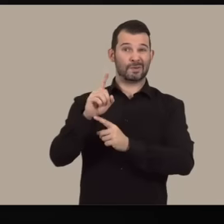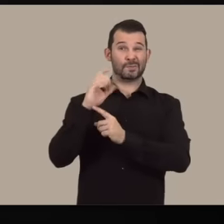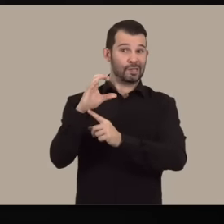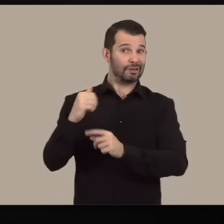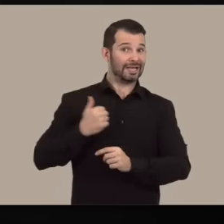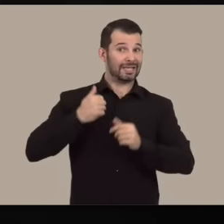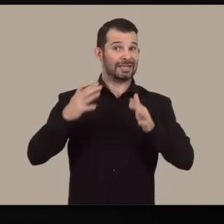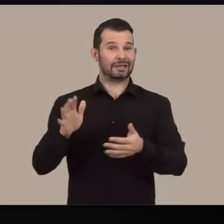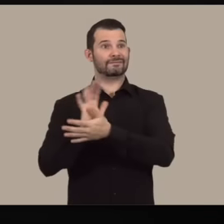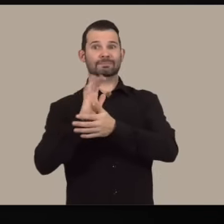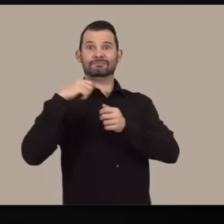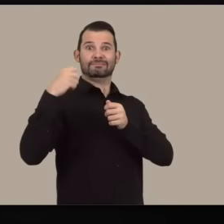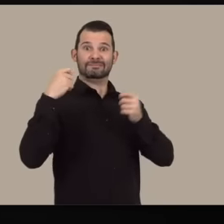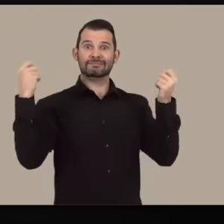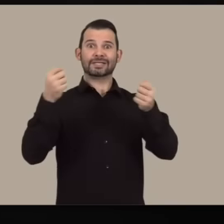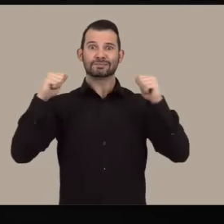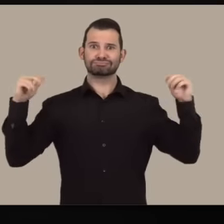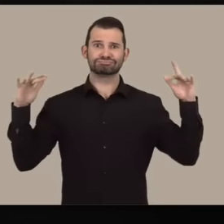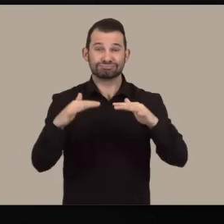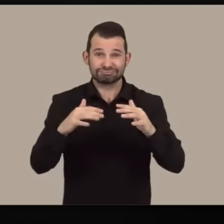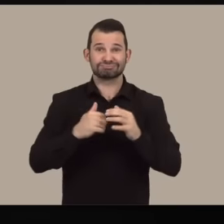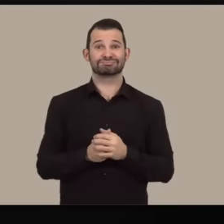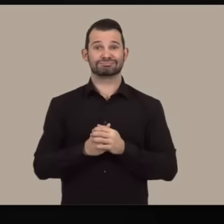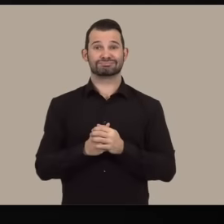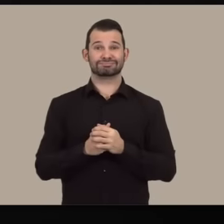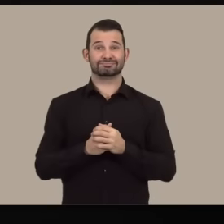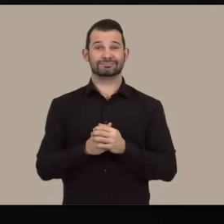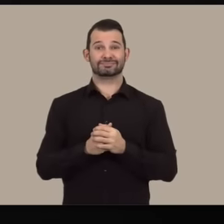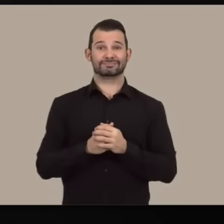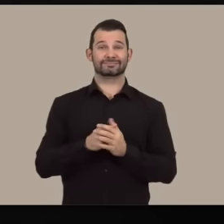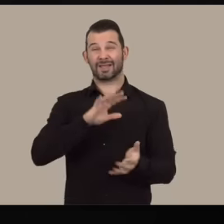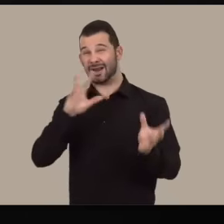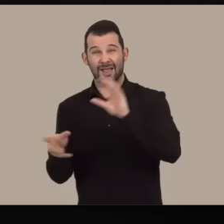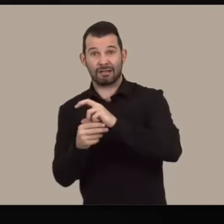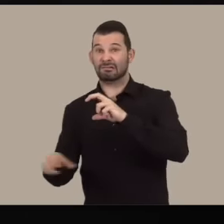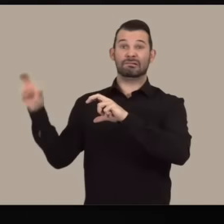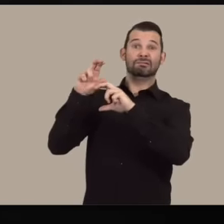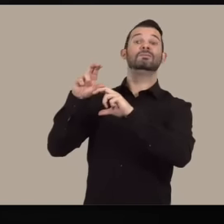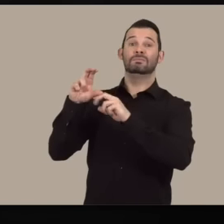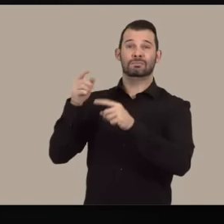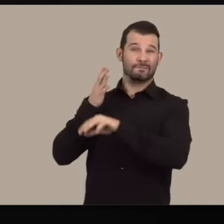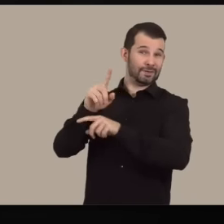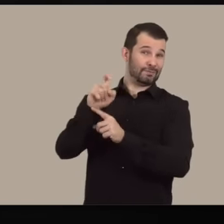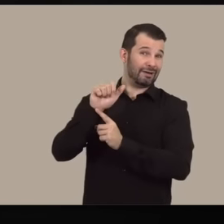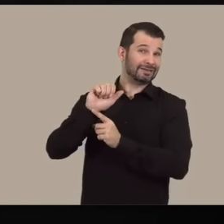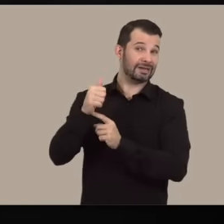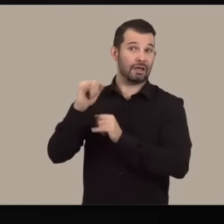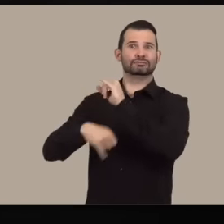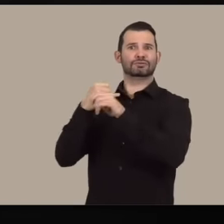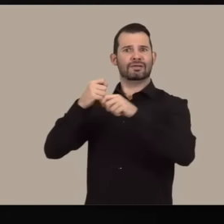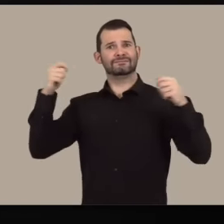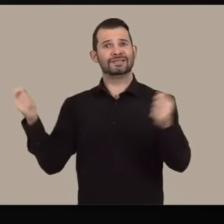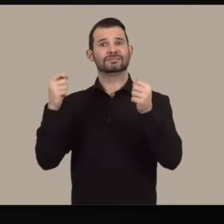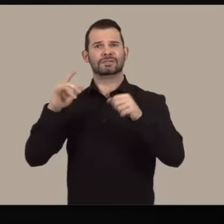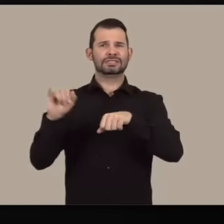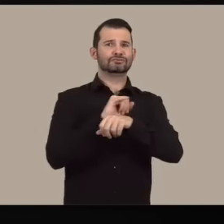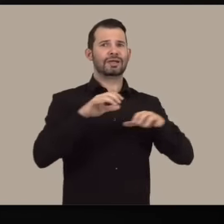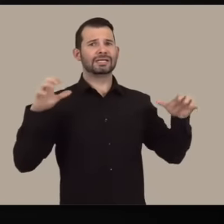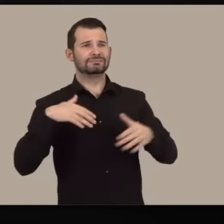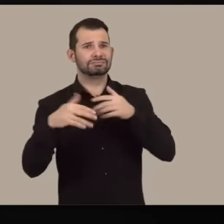went into over 100 Canadian film festivals. On top of that, over 110